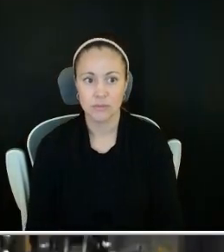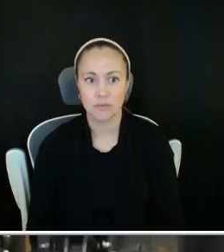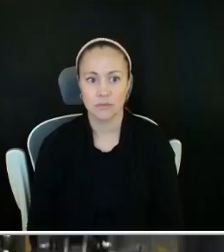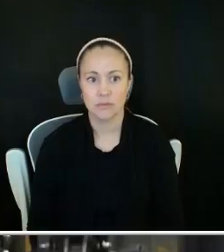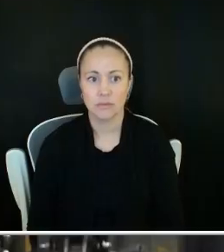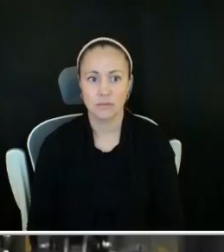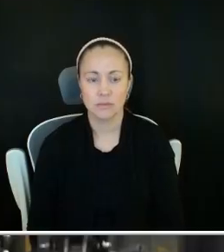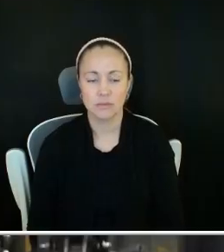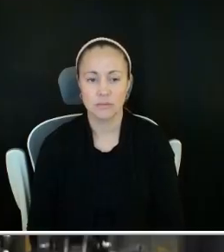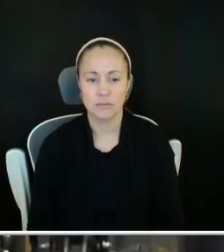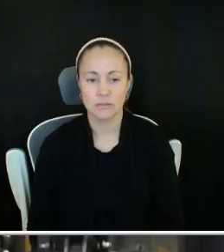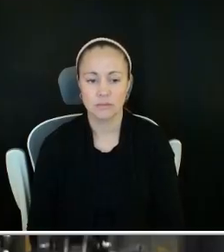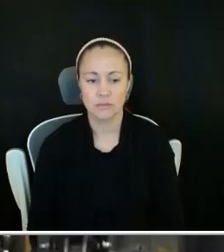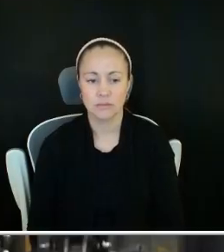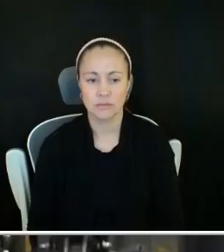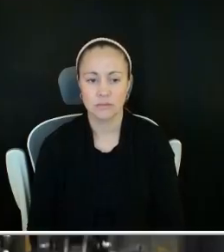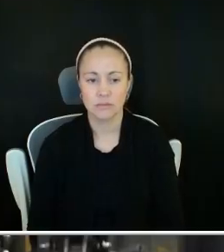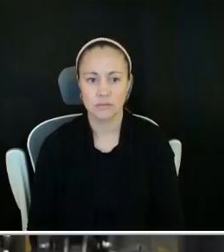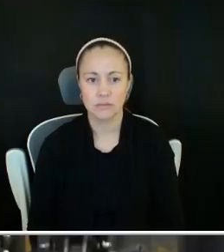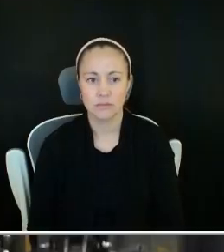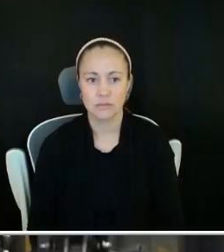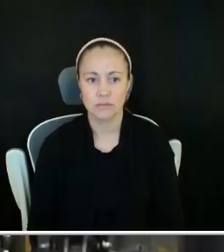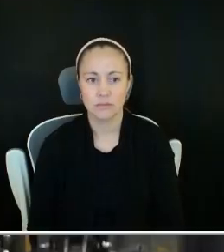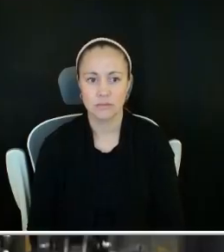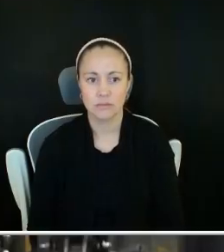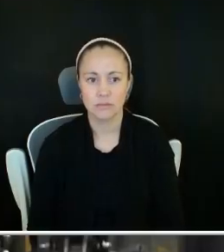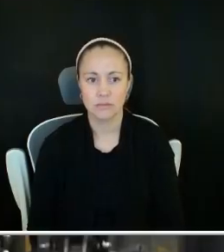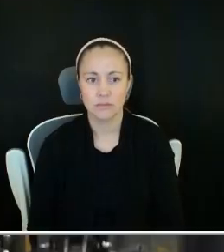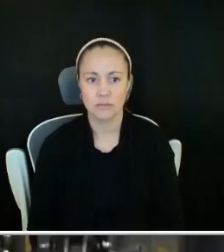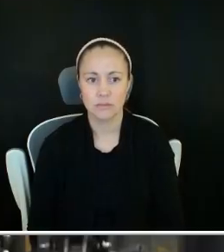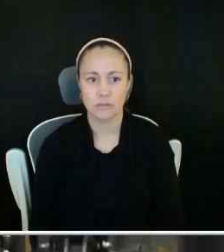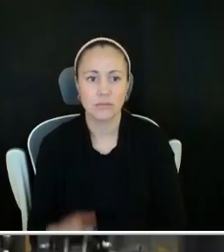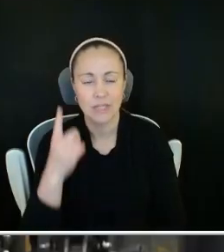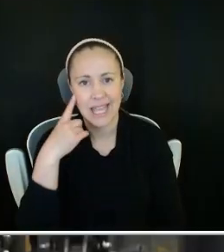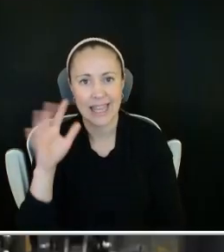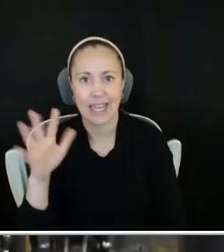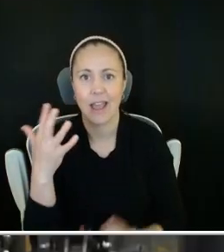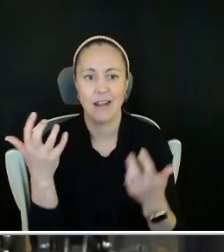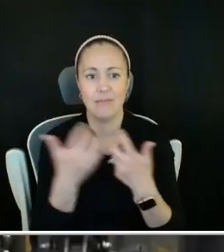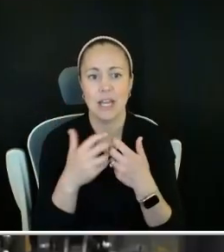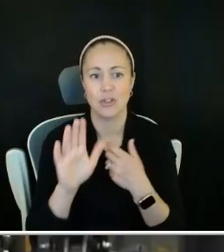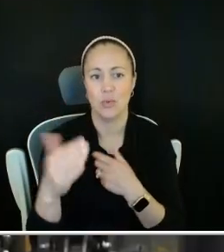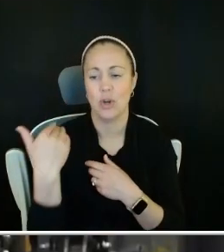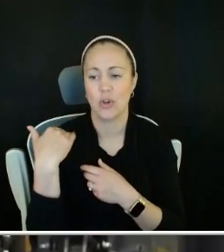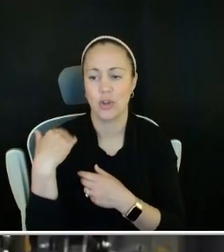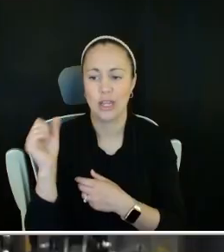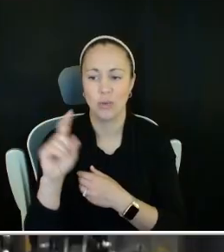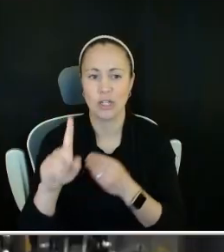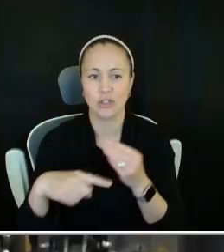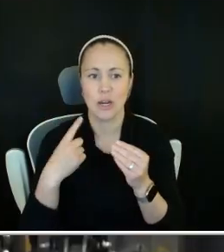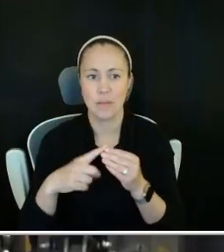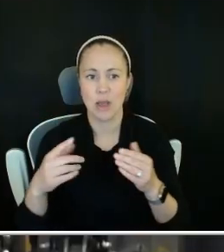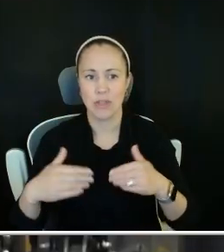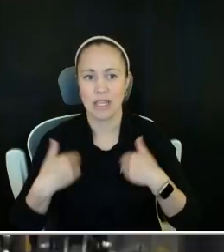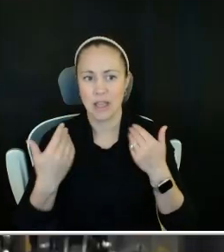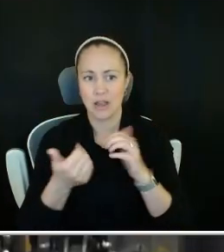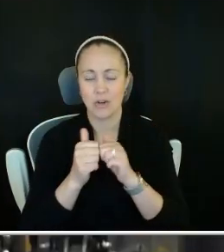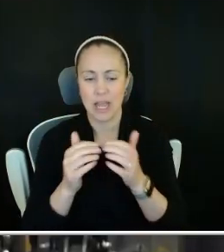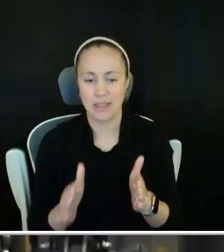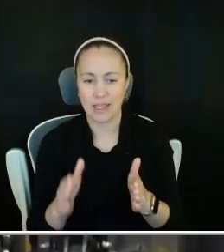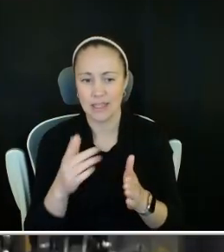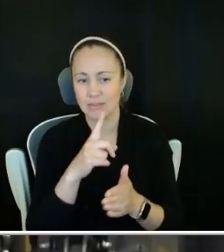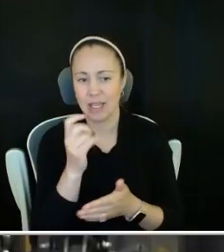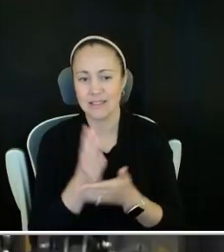I think I'm going to tailor this to your earlier question about the younger athletes and some of these adolescents I see and some of the middle and high school age